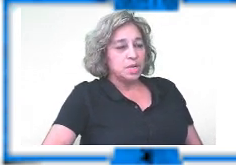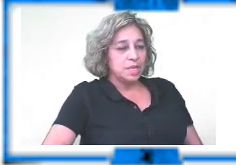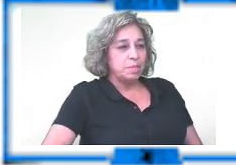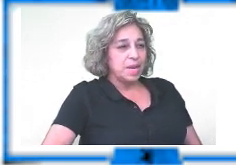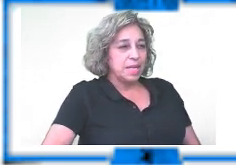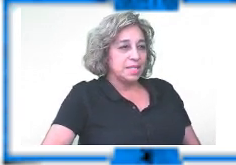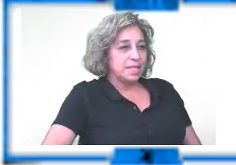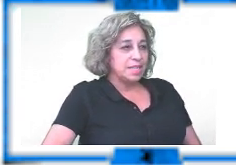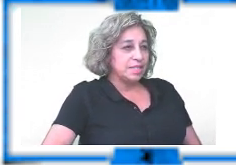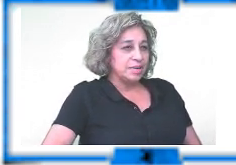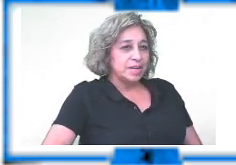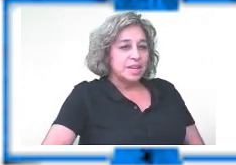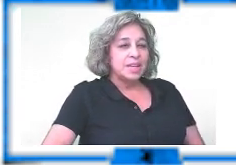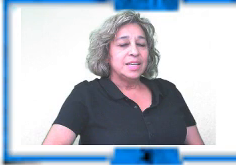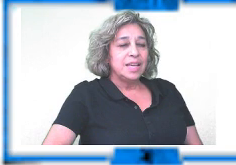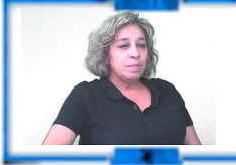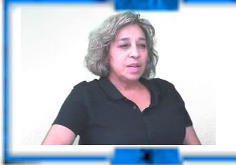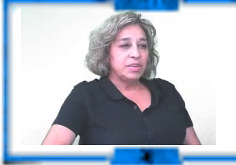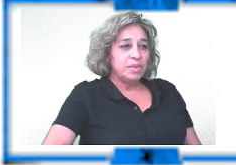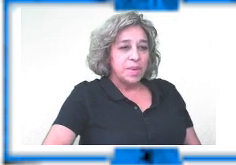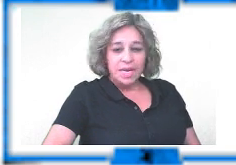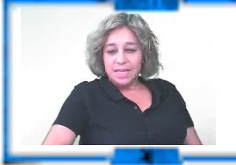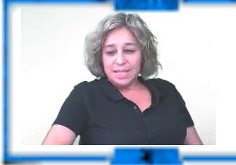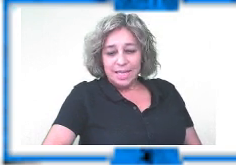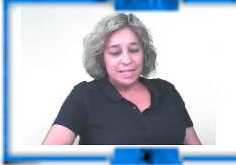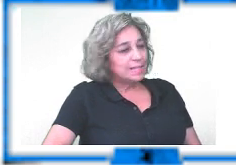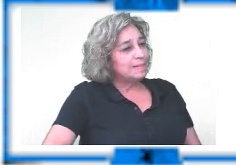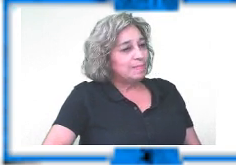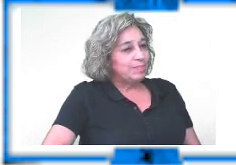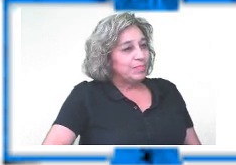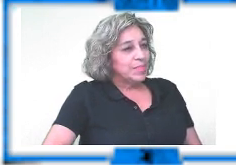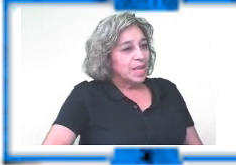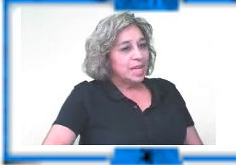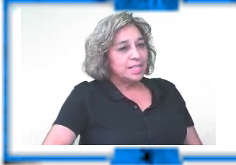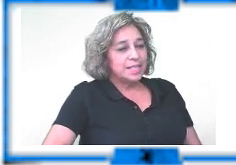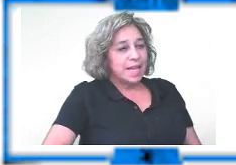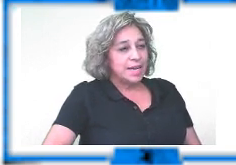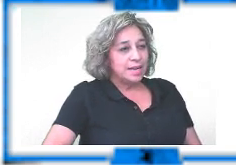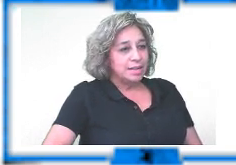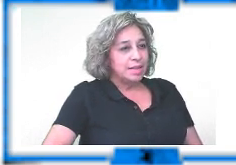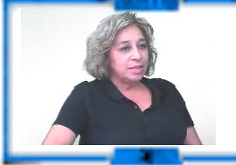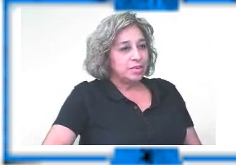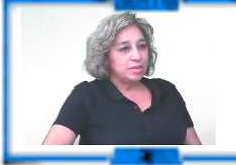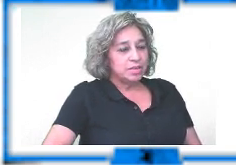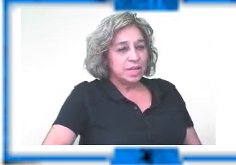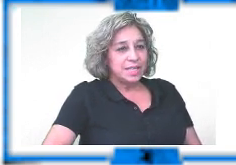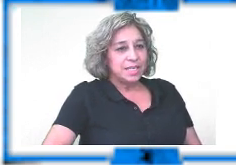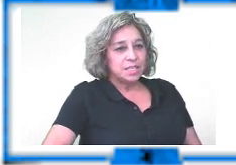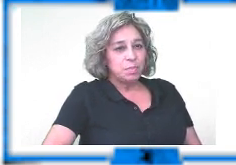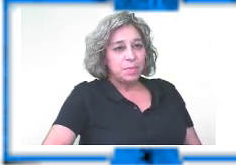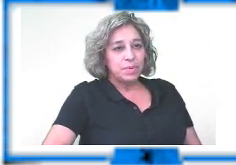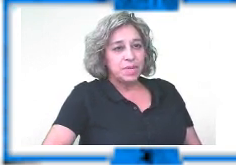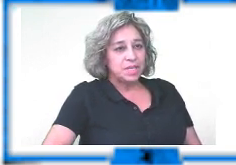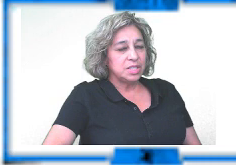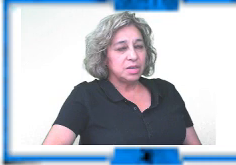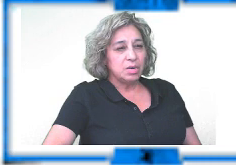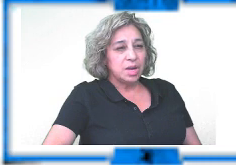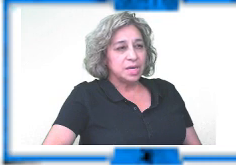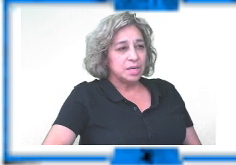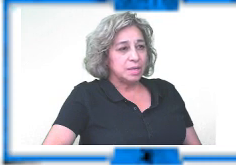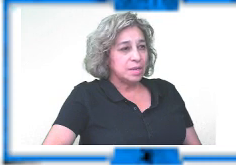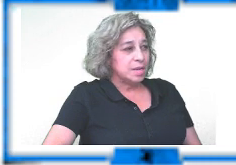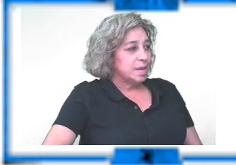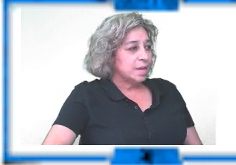inappropriate words, I might get censored. Gilberto Jimenez says, it's sad that there exists people that is so